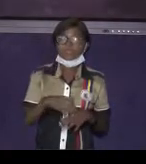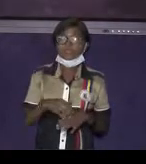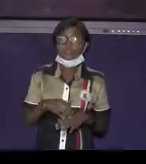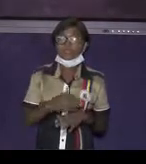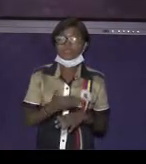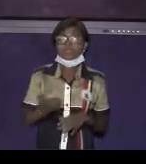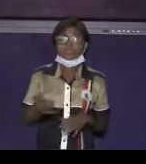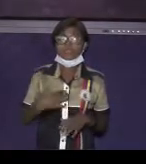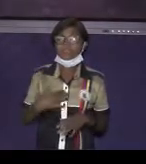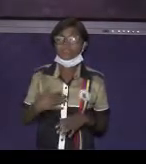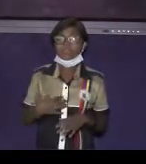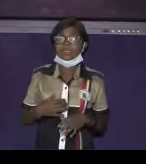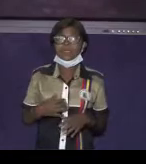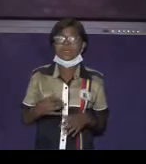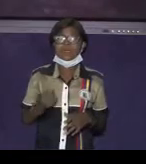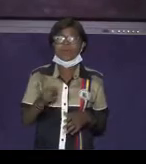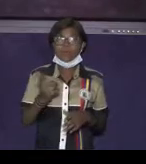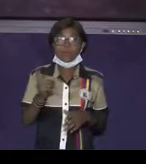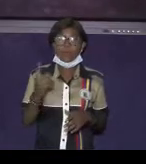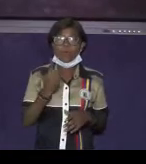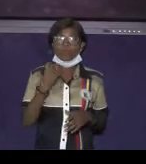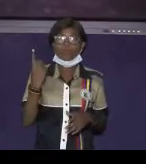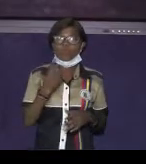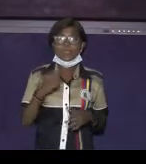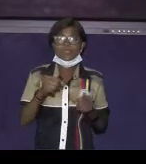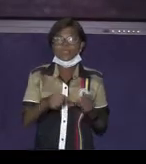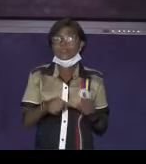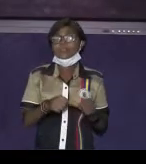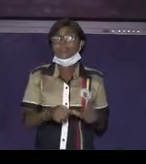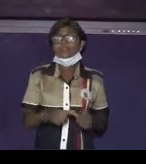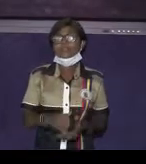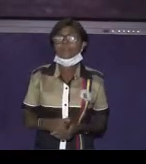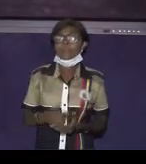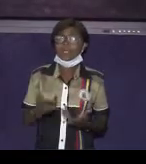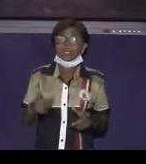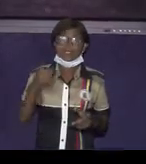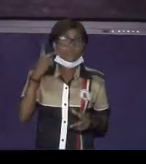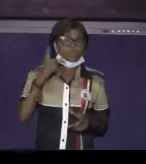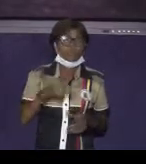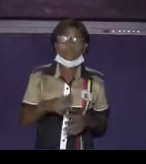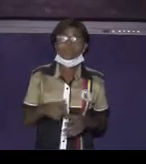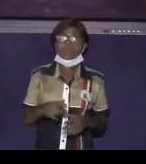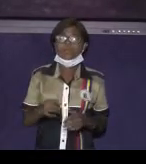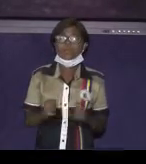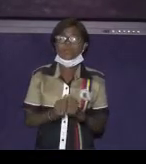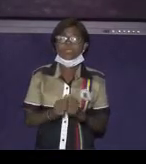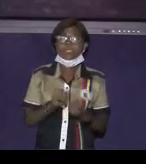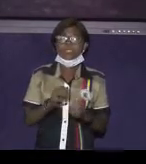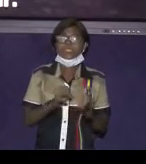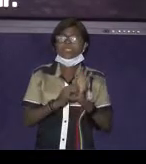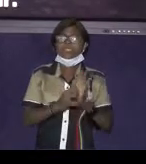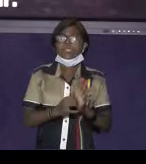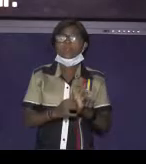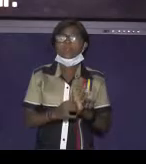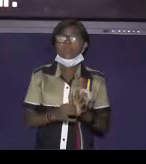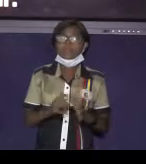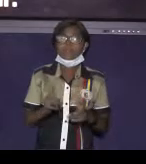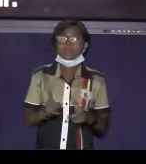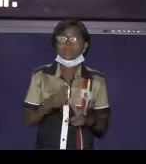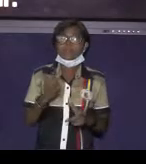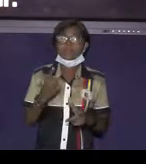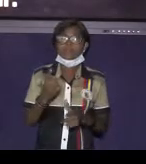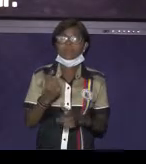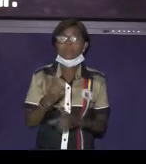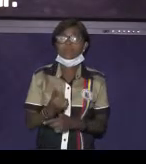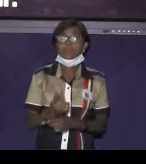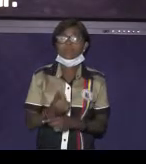their regions where they are mostly adapted. Now let's look at this region of animals with examples. The first one